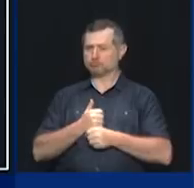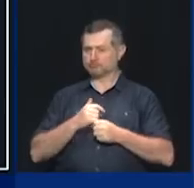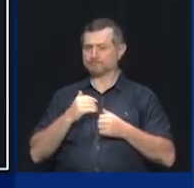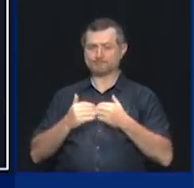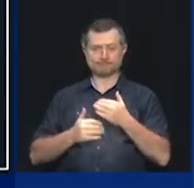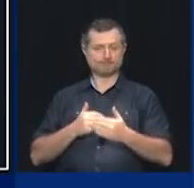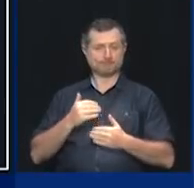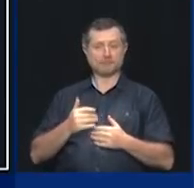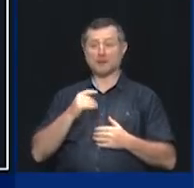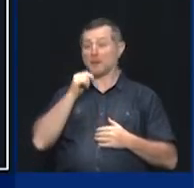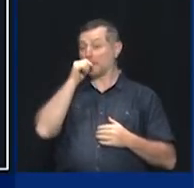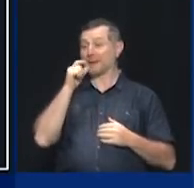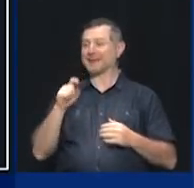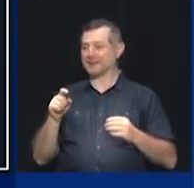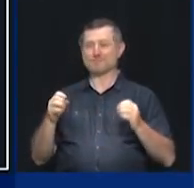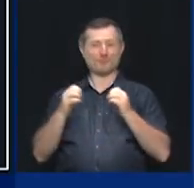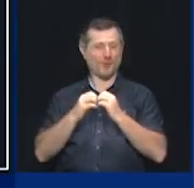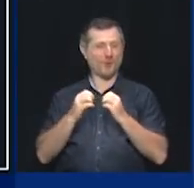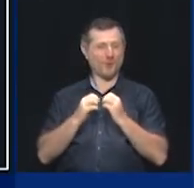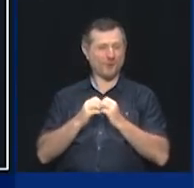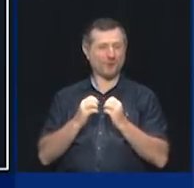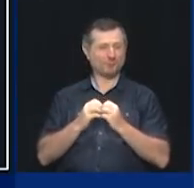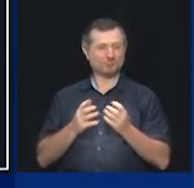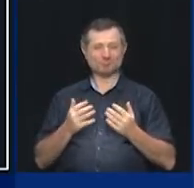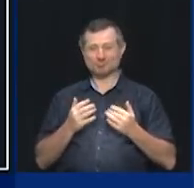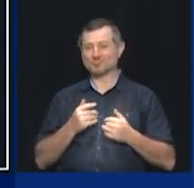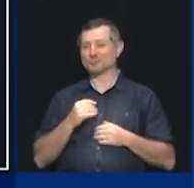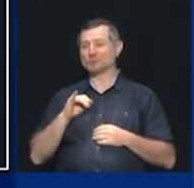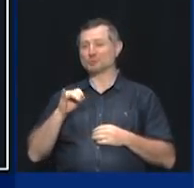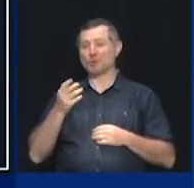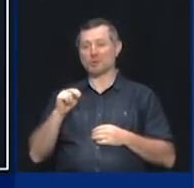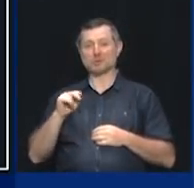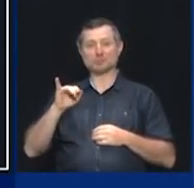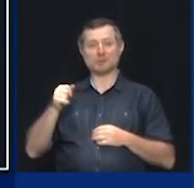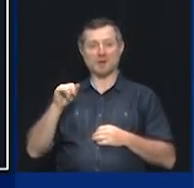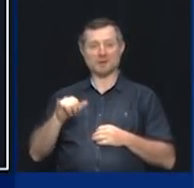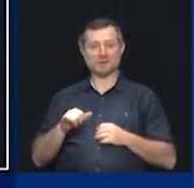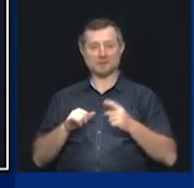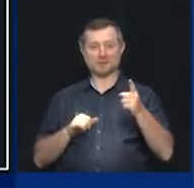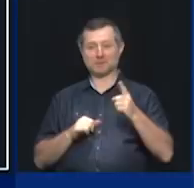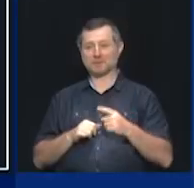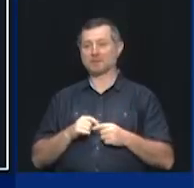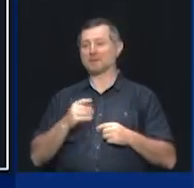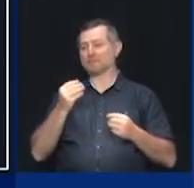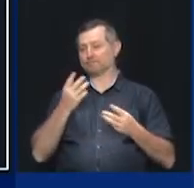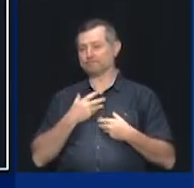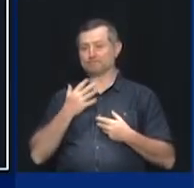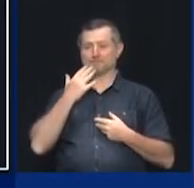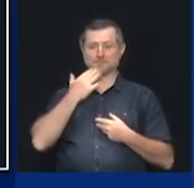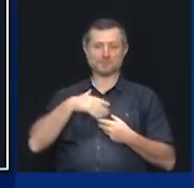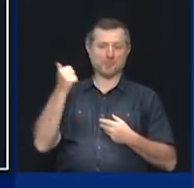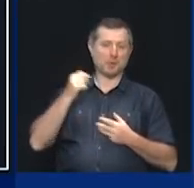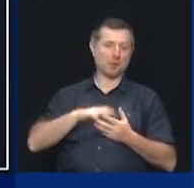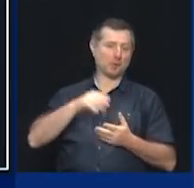we're going to ask John Jay to work with us to share those best lessons among localities.